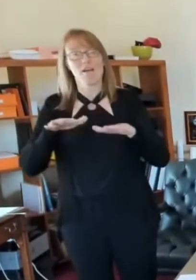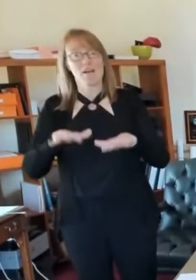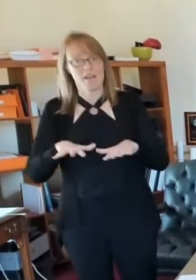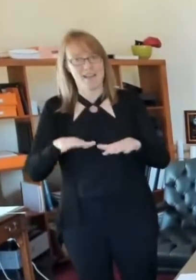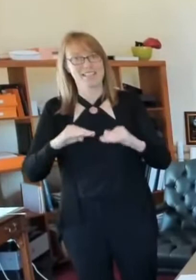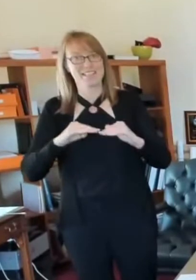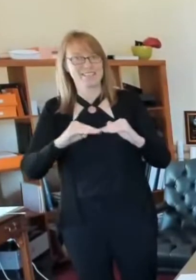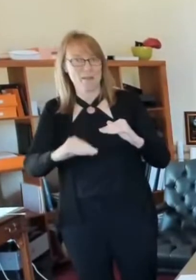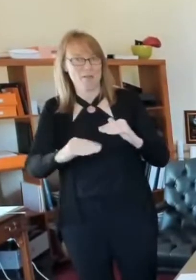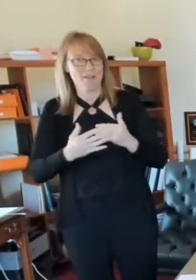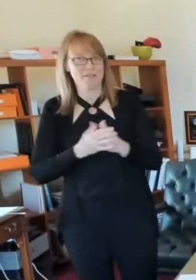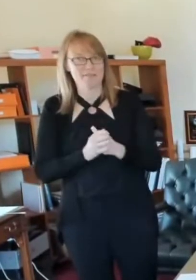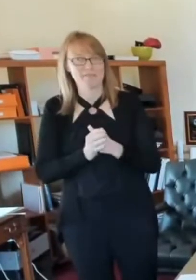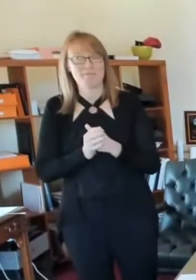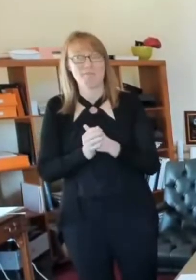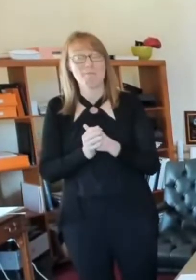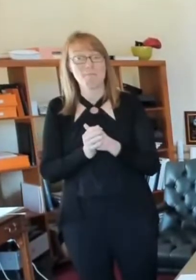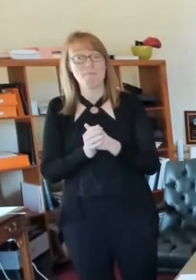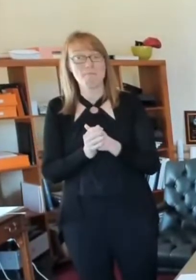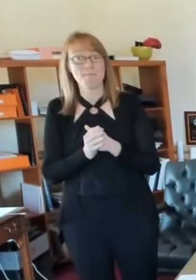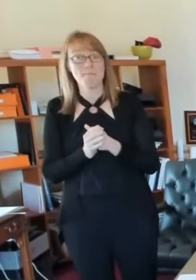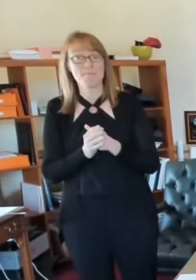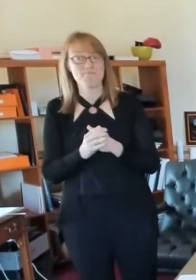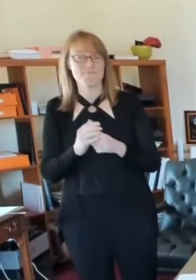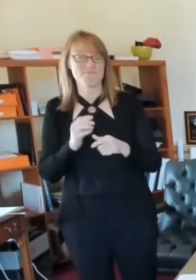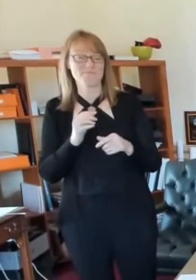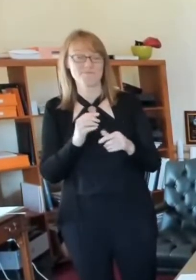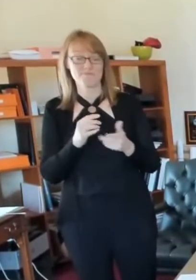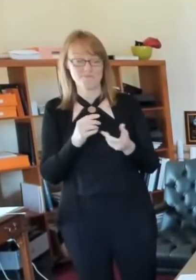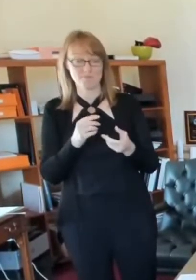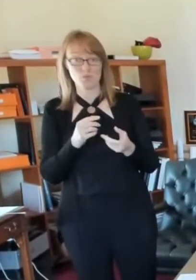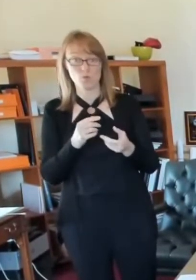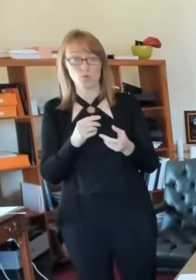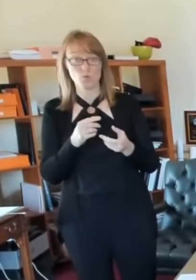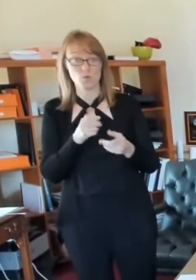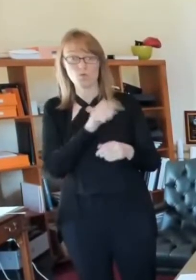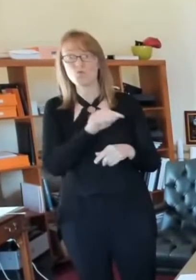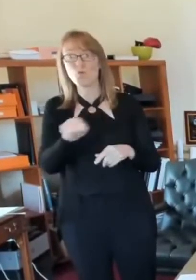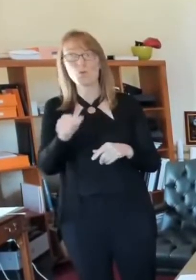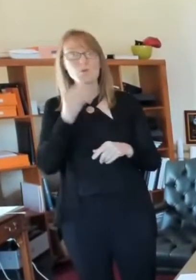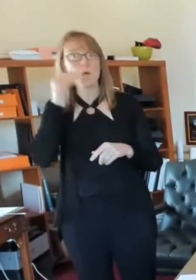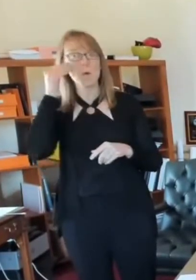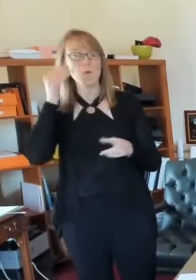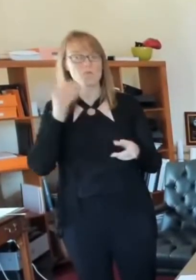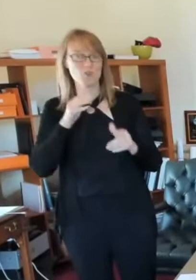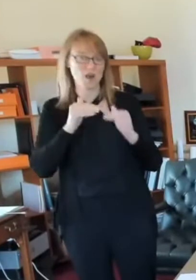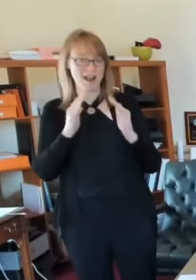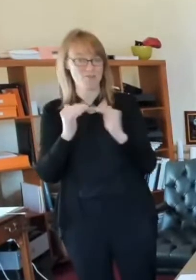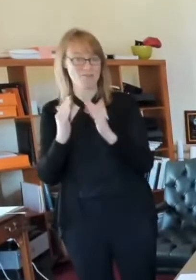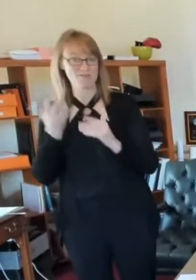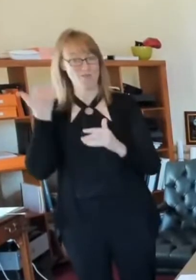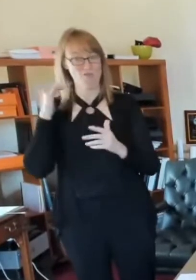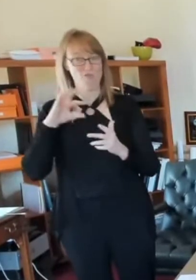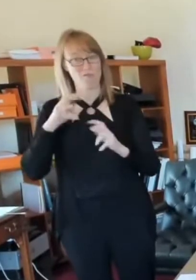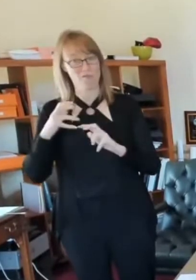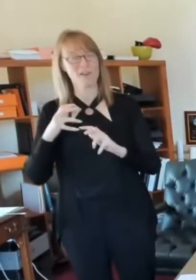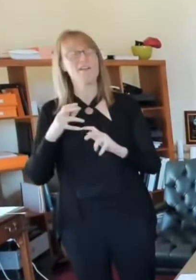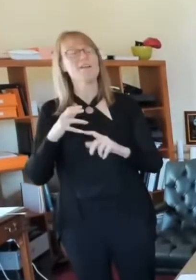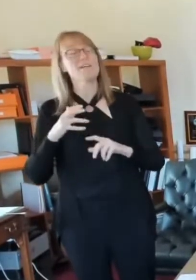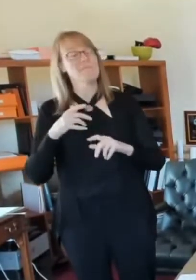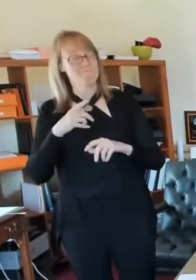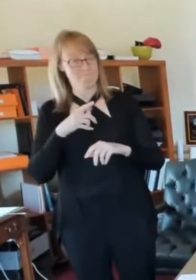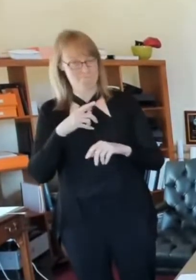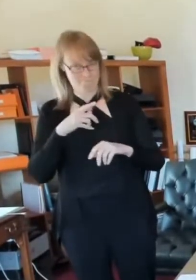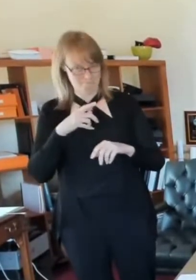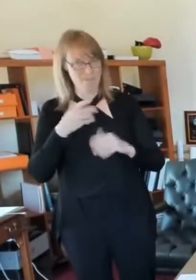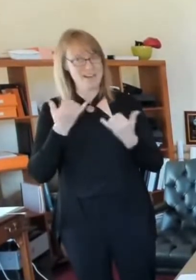derelict houses. And that's, I think, a big plus. And the other, and if you want to read more about it, you can go